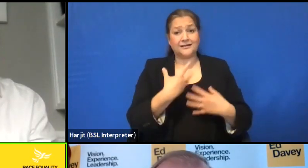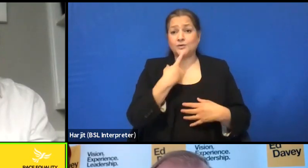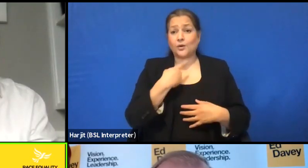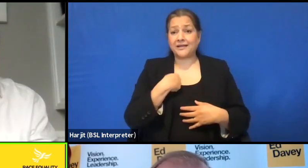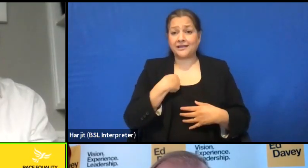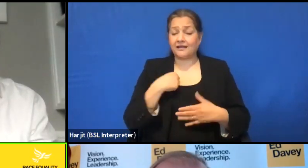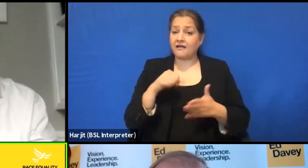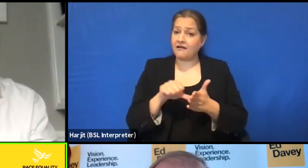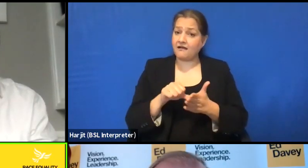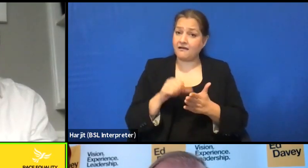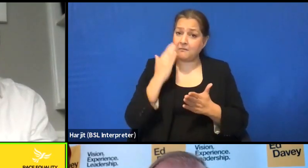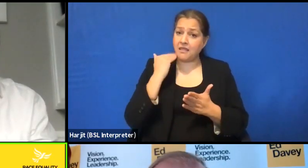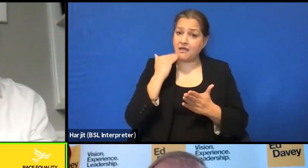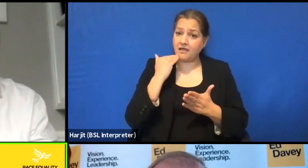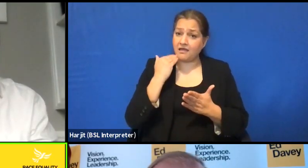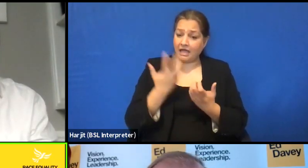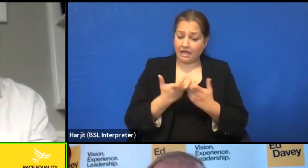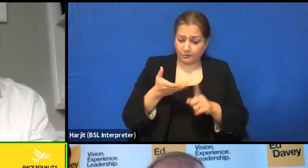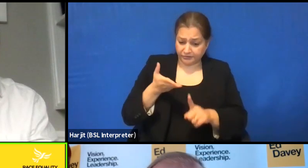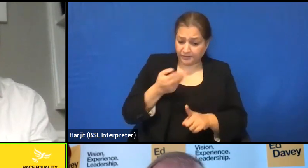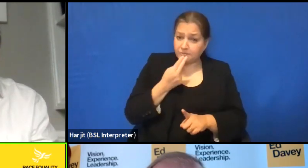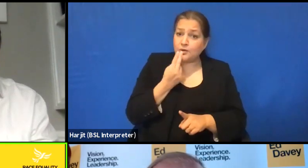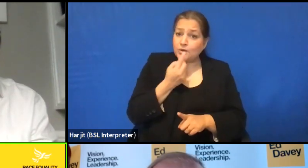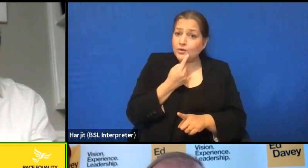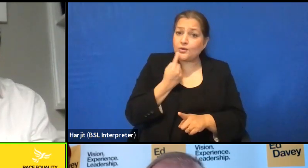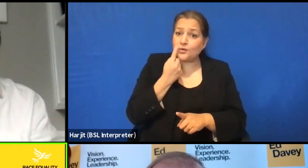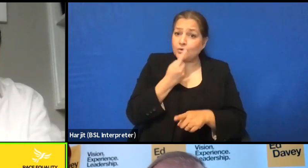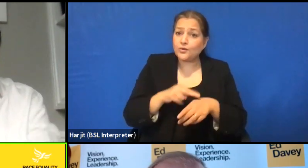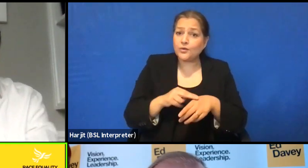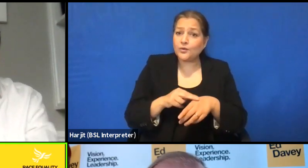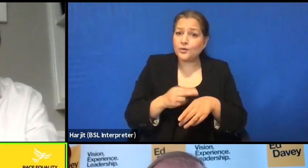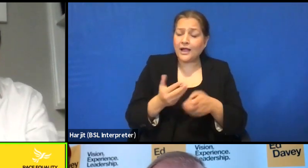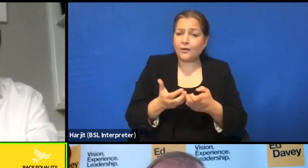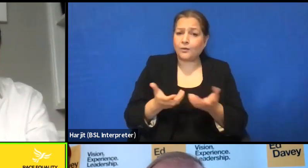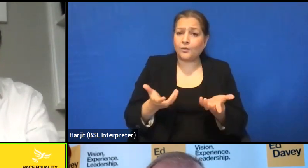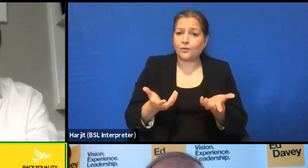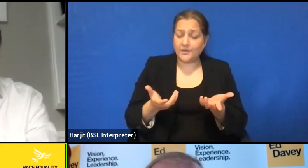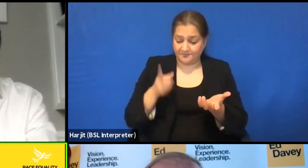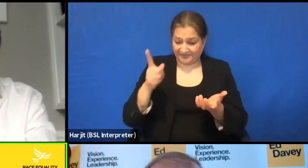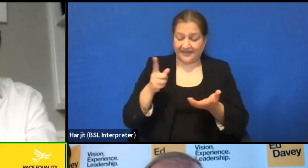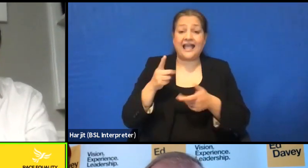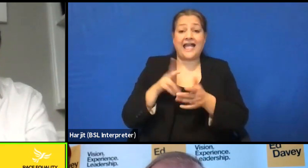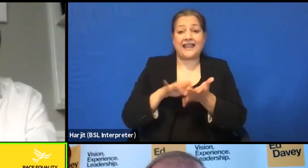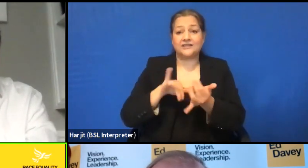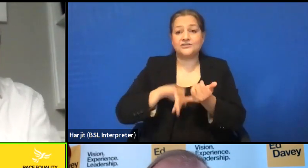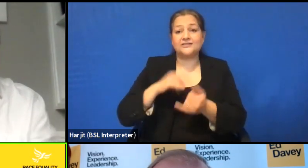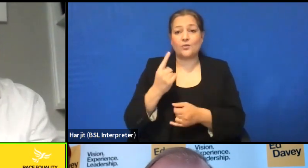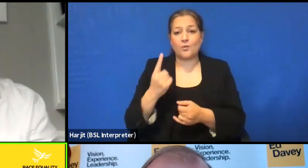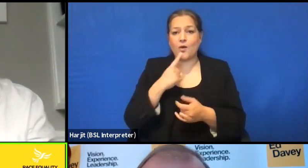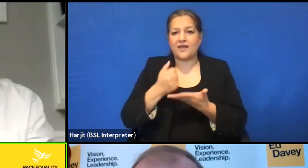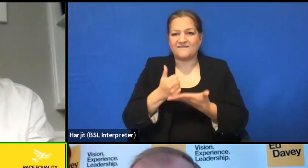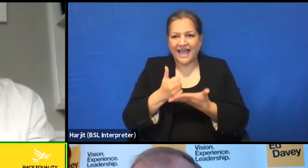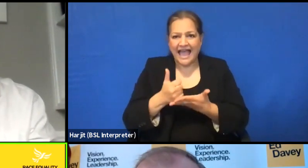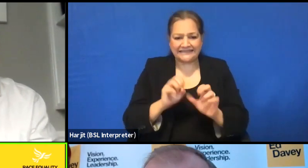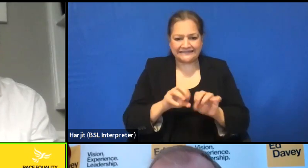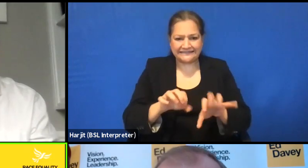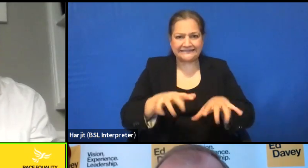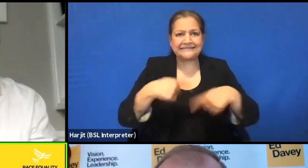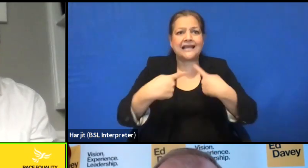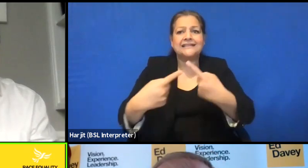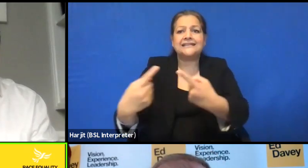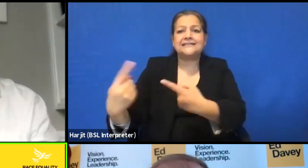lips are blue. And that kind of advice that was being rolled out across NHS 111 is a tiny example of some